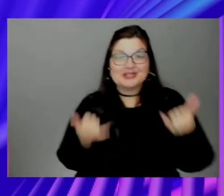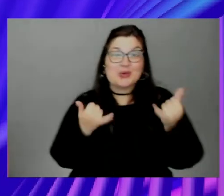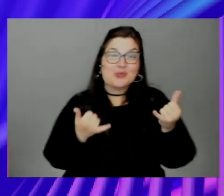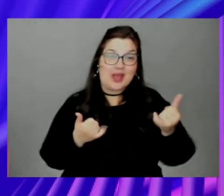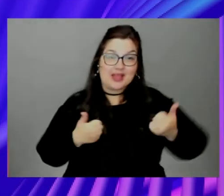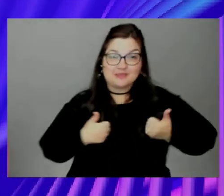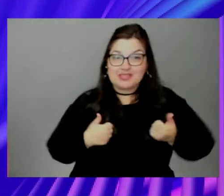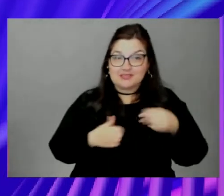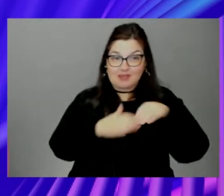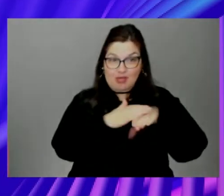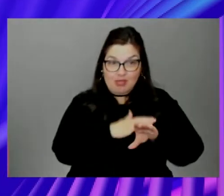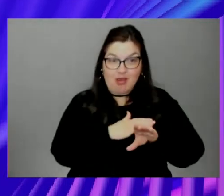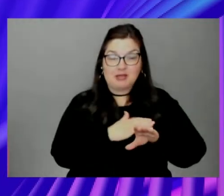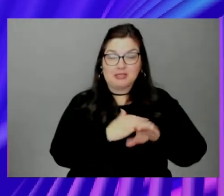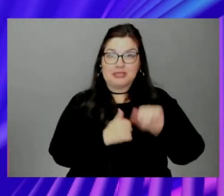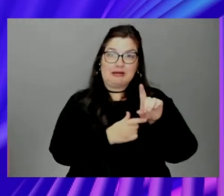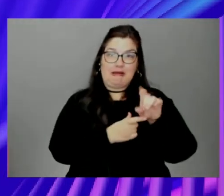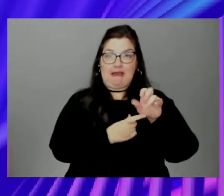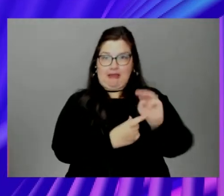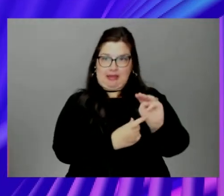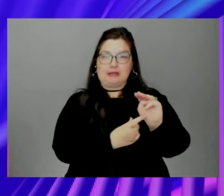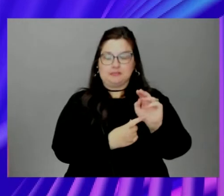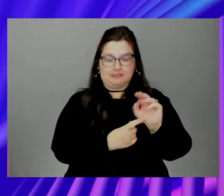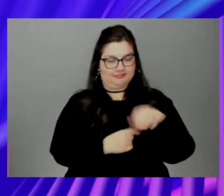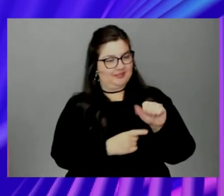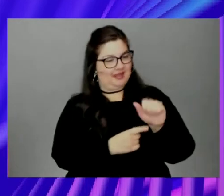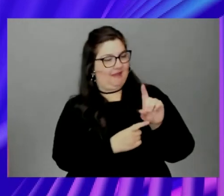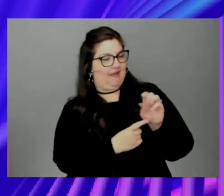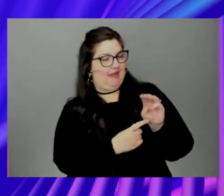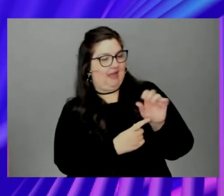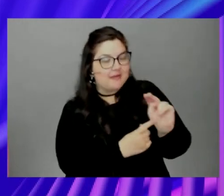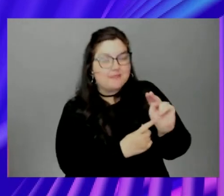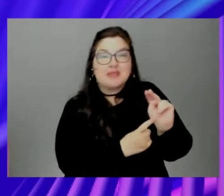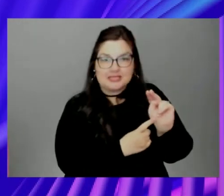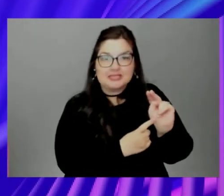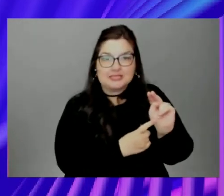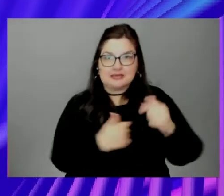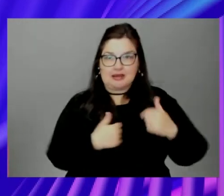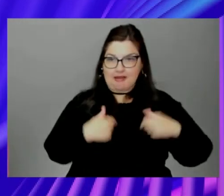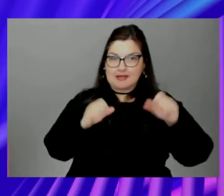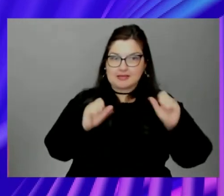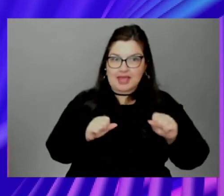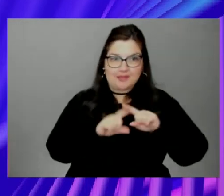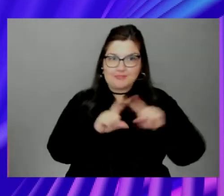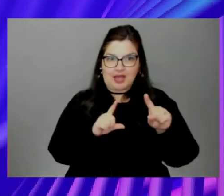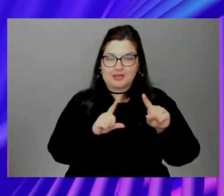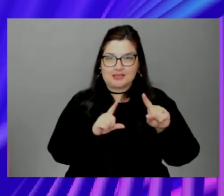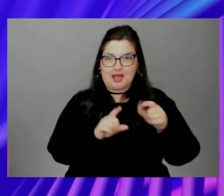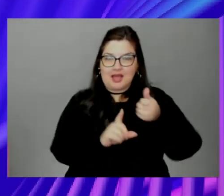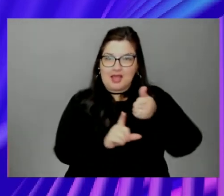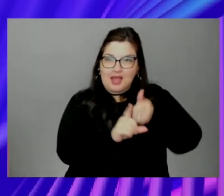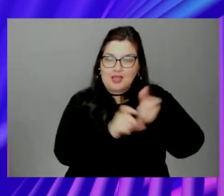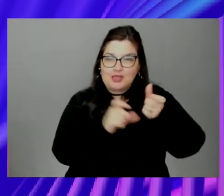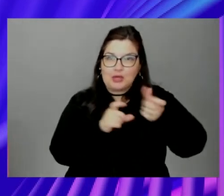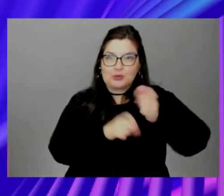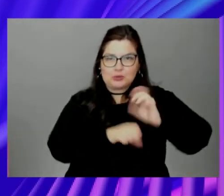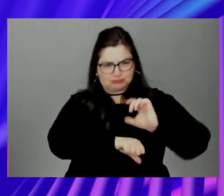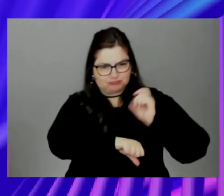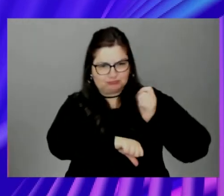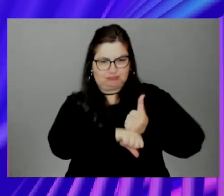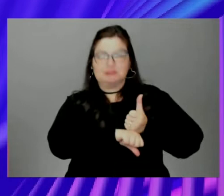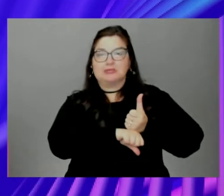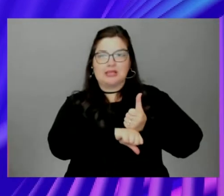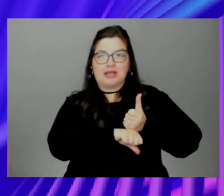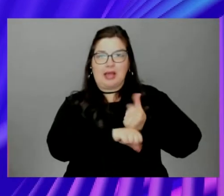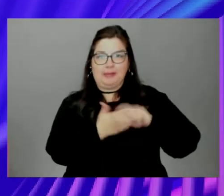I don't have access. This is a foundational based control that even an admin can't get around that has prevented me from creating things outside. That's really cool. I like how